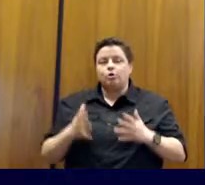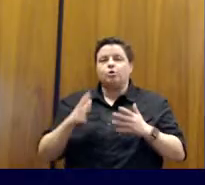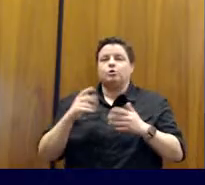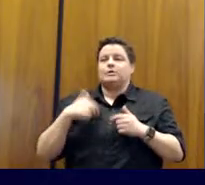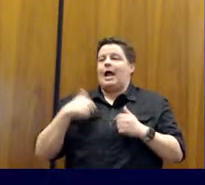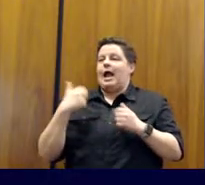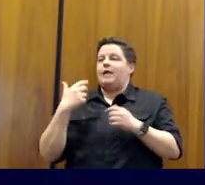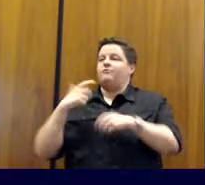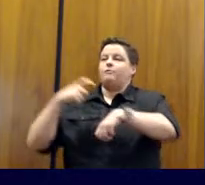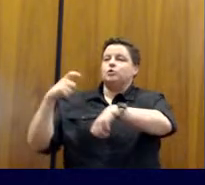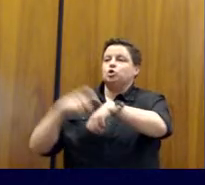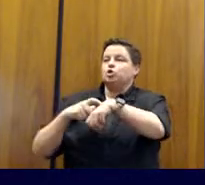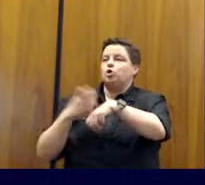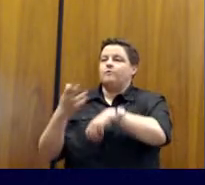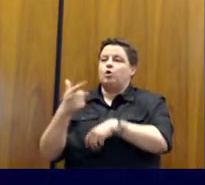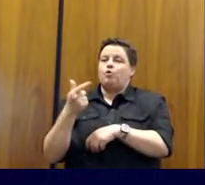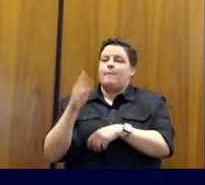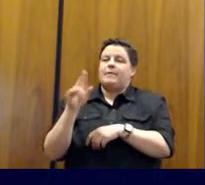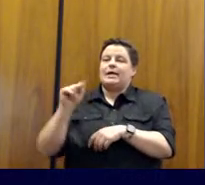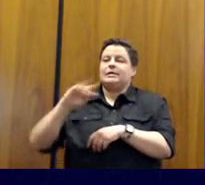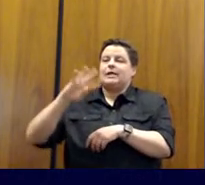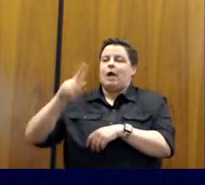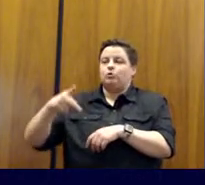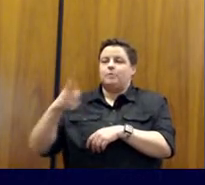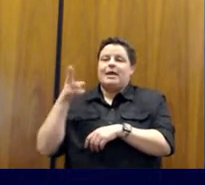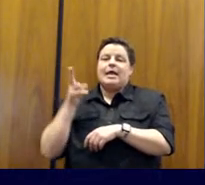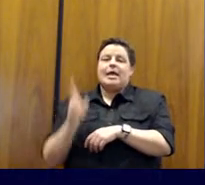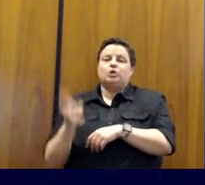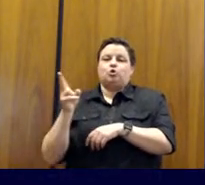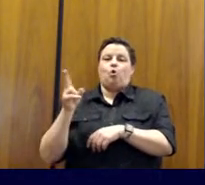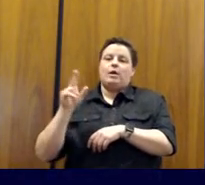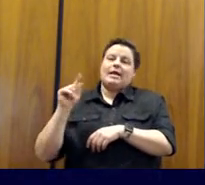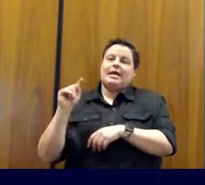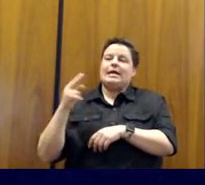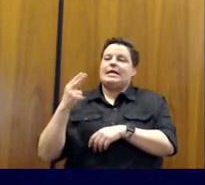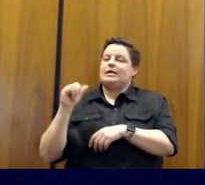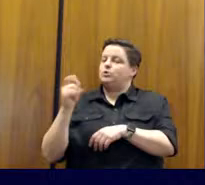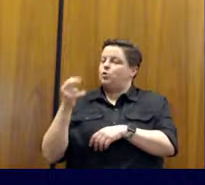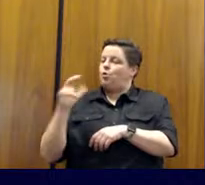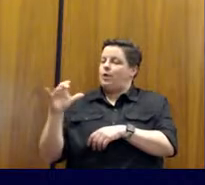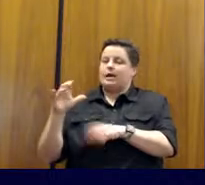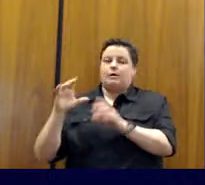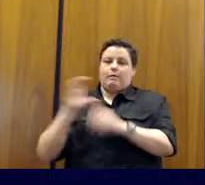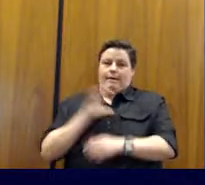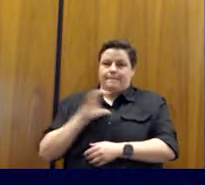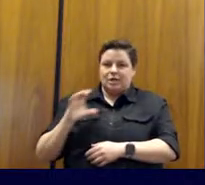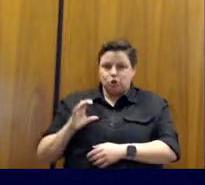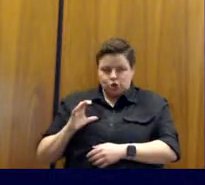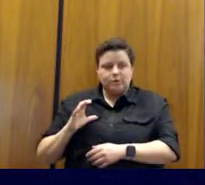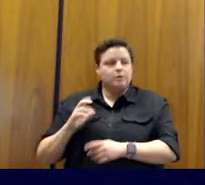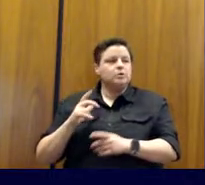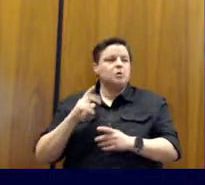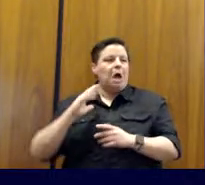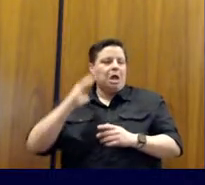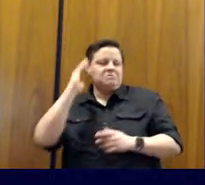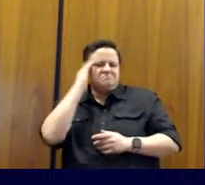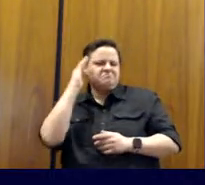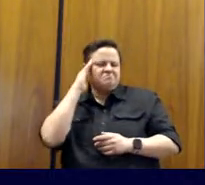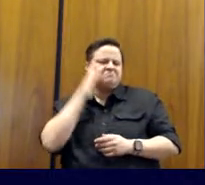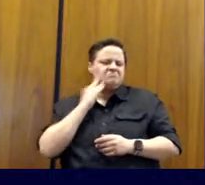served on Grand Blanc Township's Historic District Commission as vice chairperson and treasurer. So I'm very well-rounded